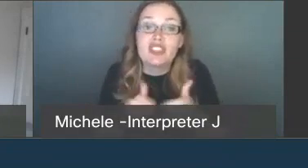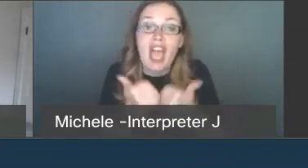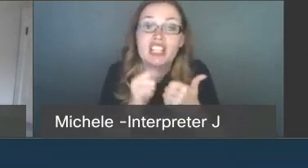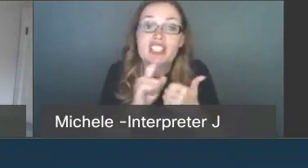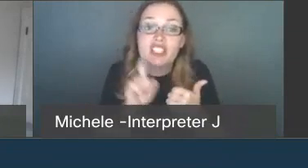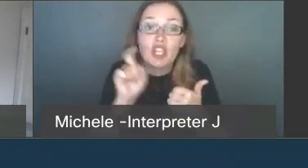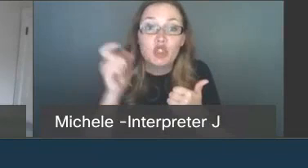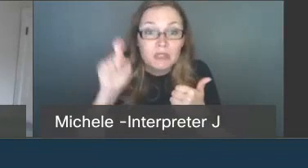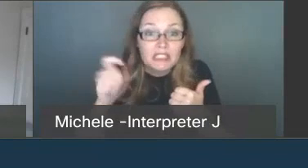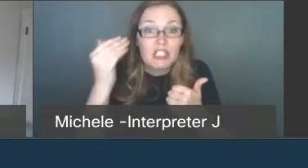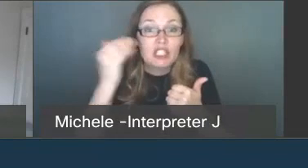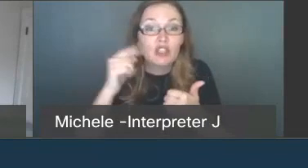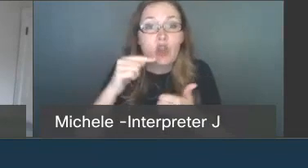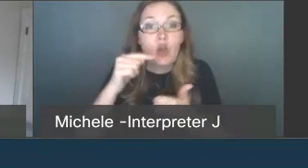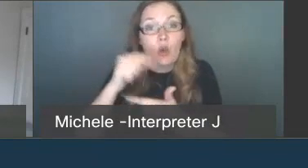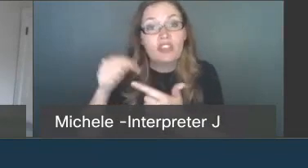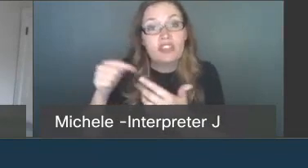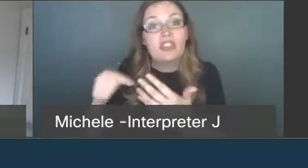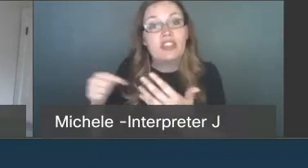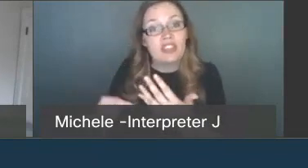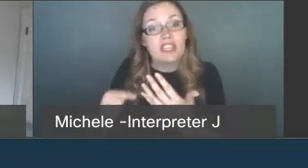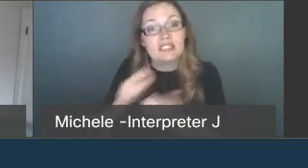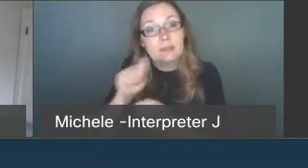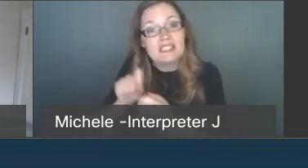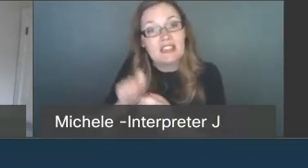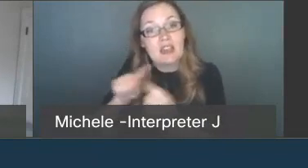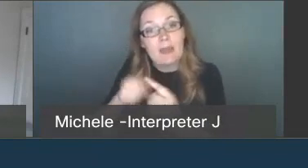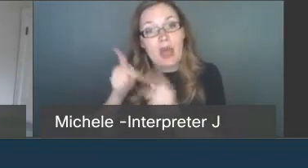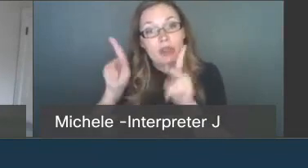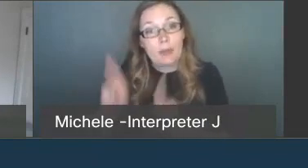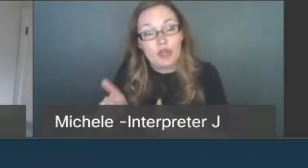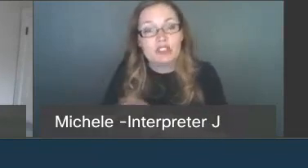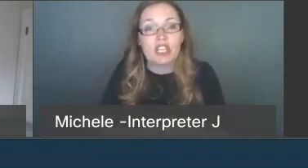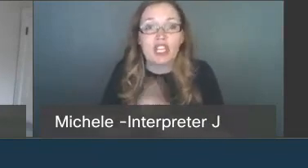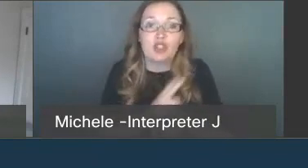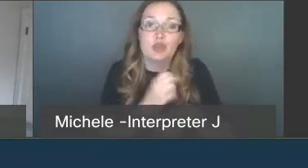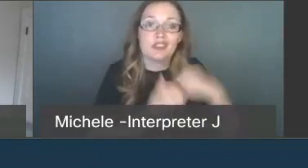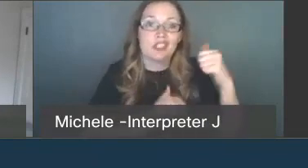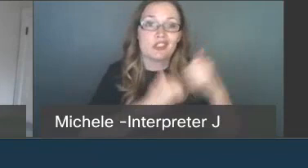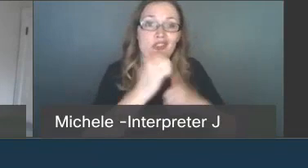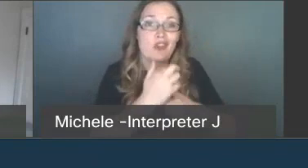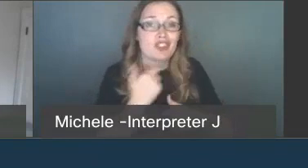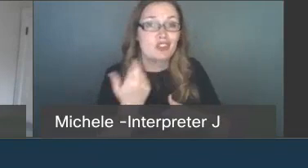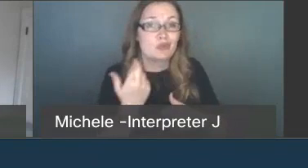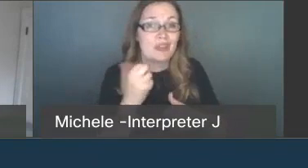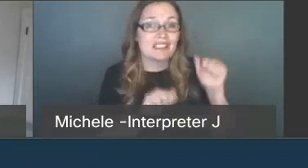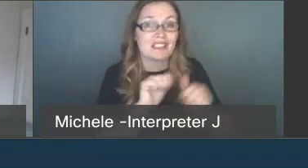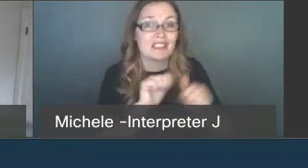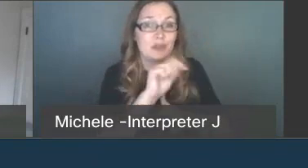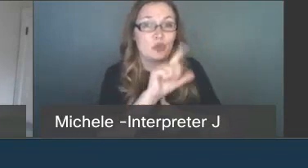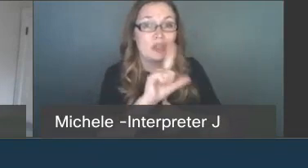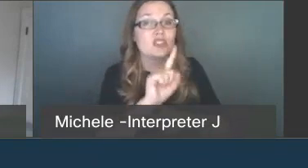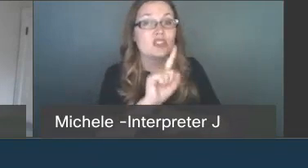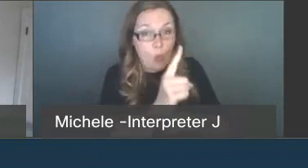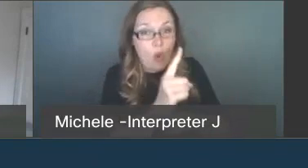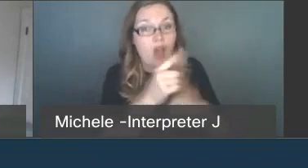these circumstances exist. And again, I'm going to argue that using a structured risk assessment tool is one strategy to